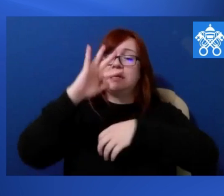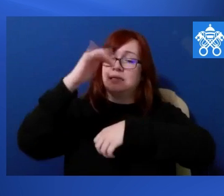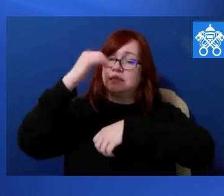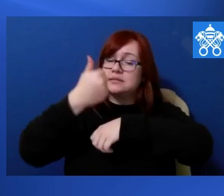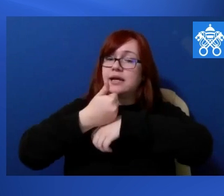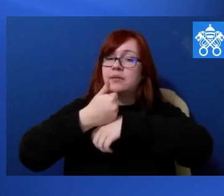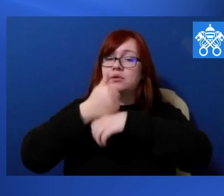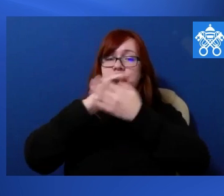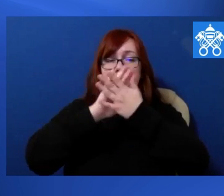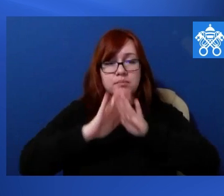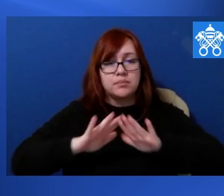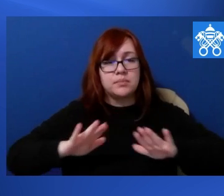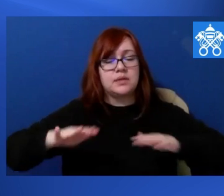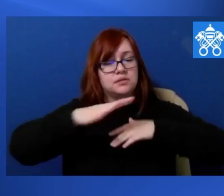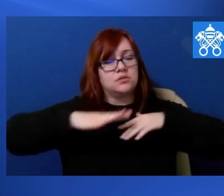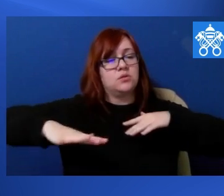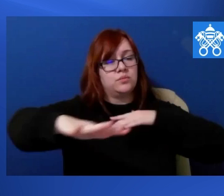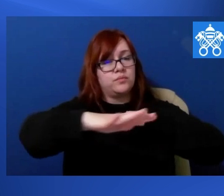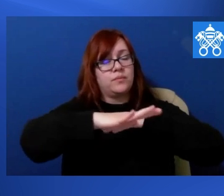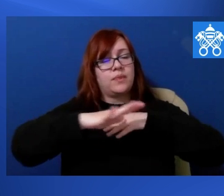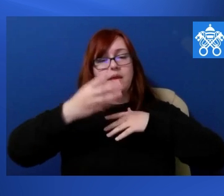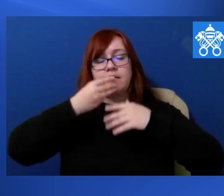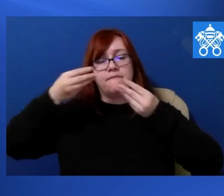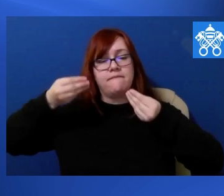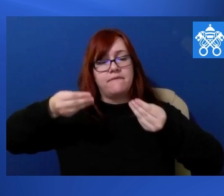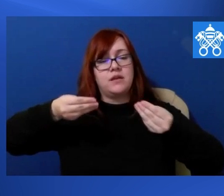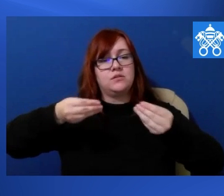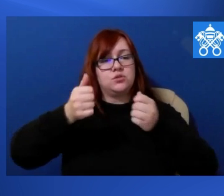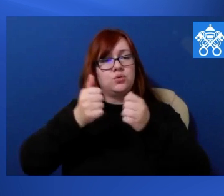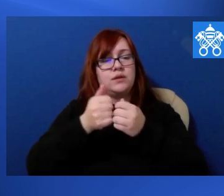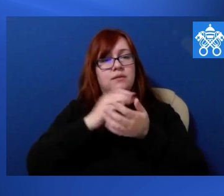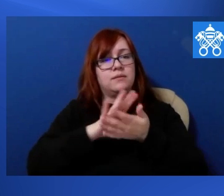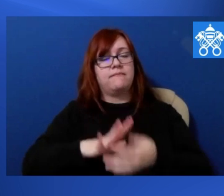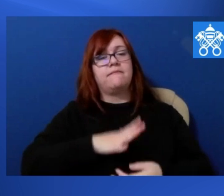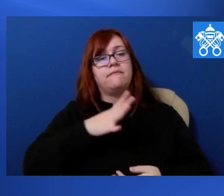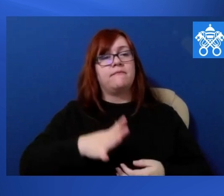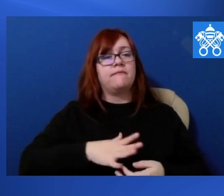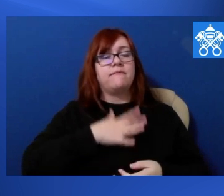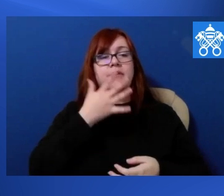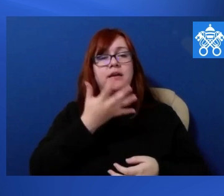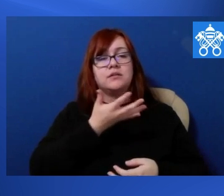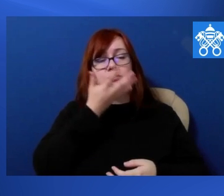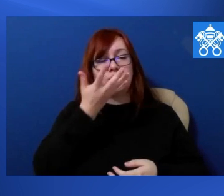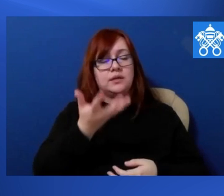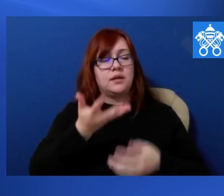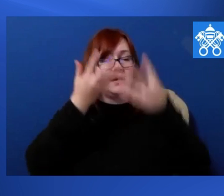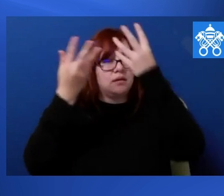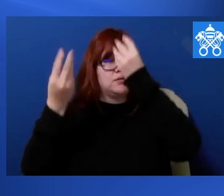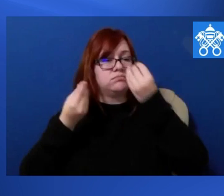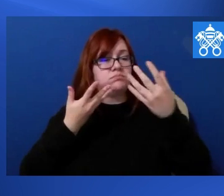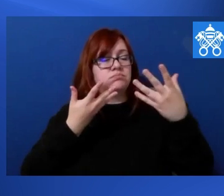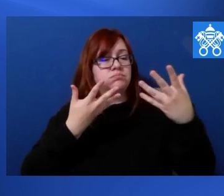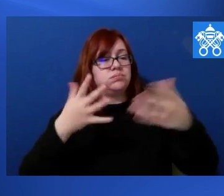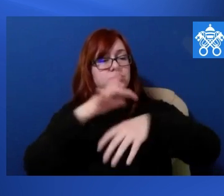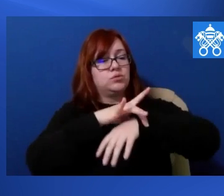your borders. He feeds you with finest wheat. He sends out his word to the earth